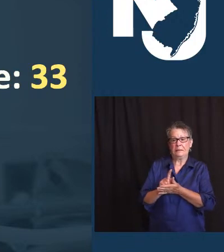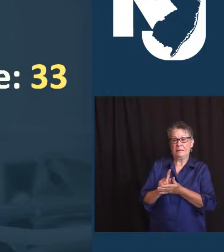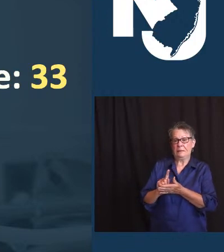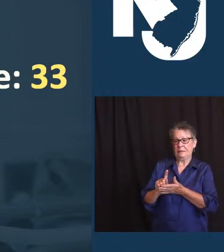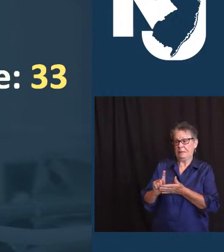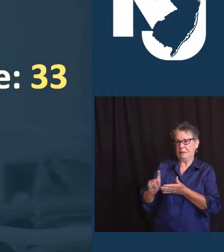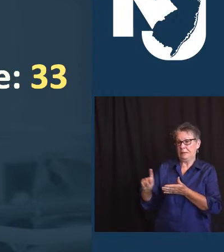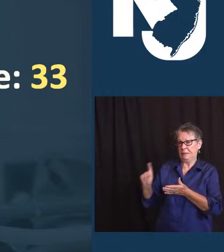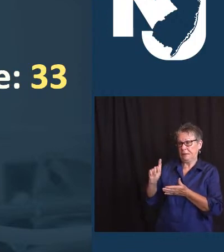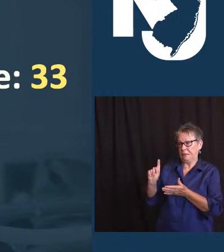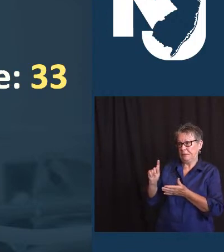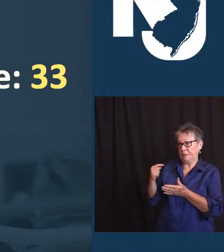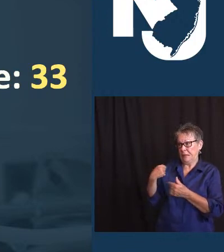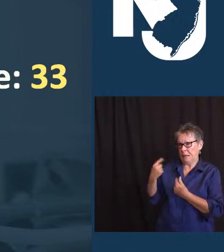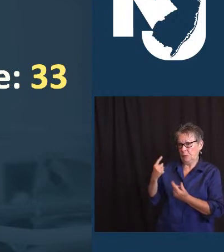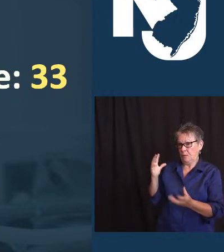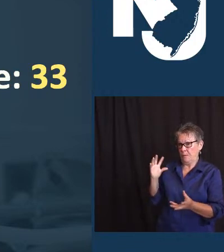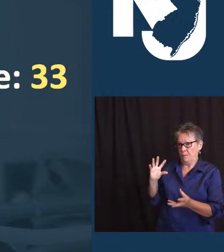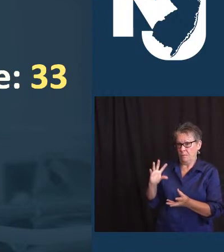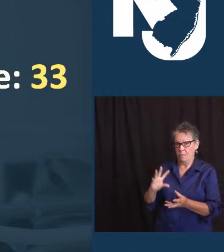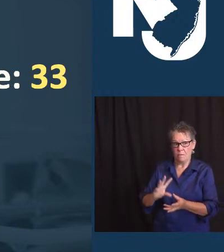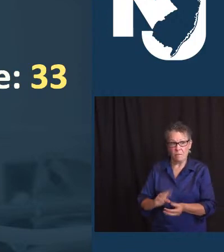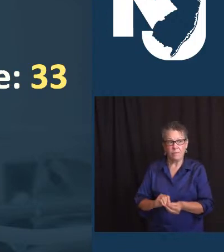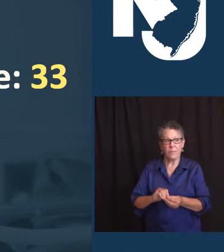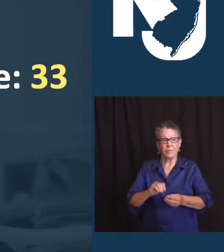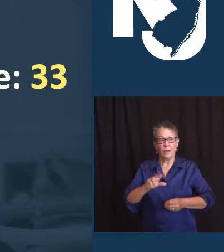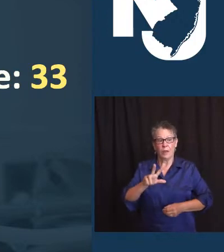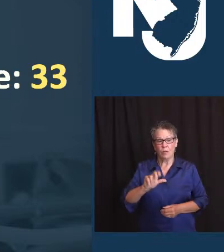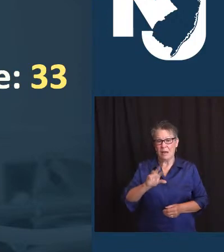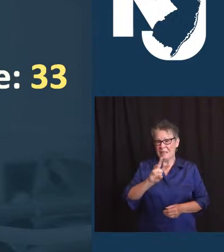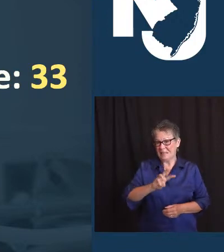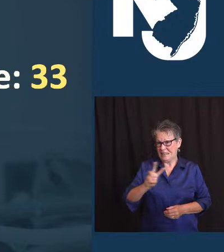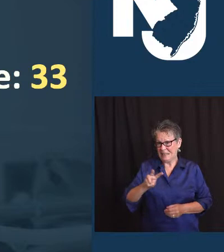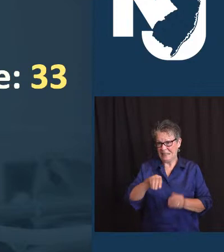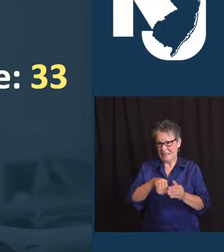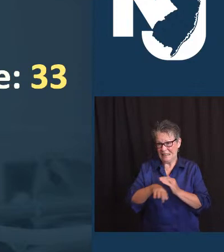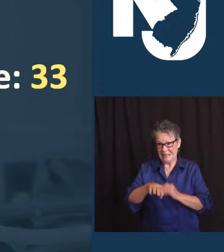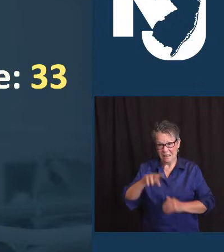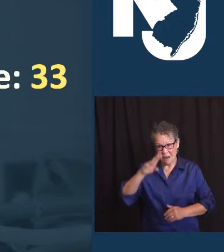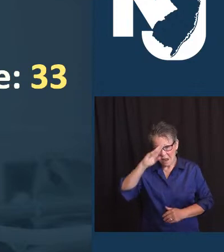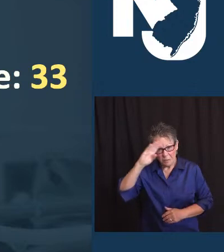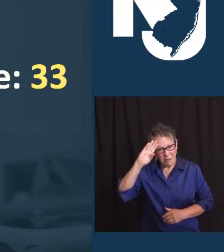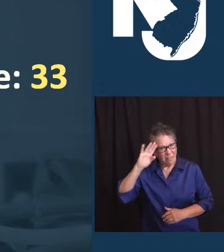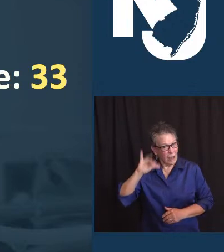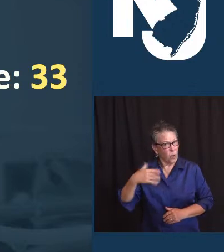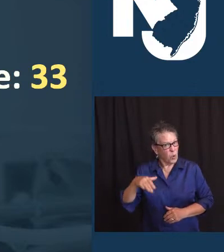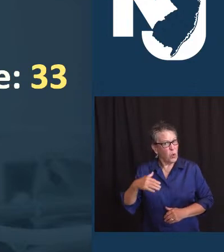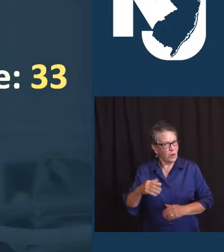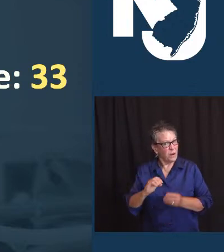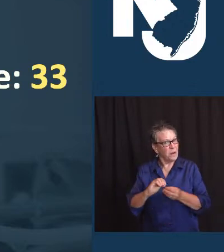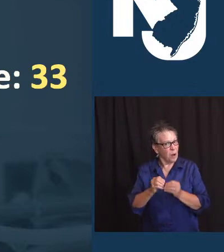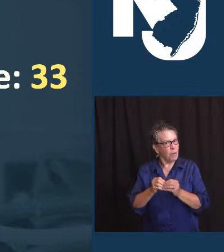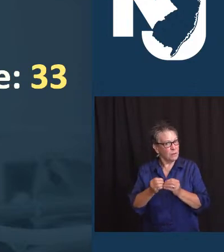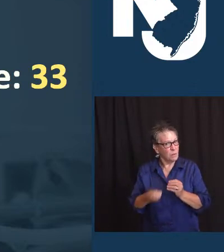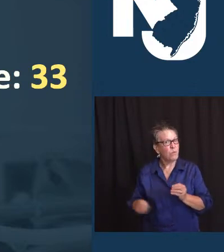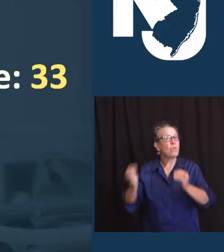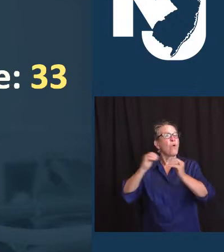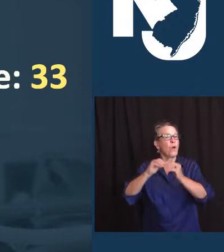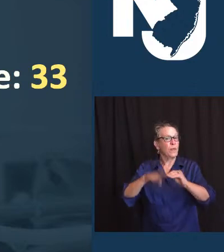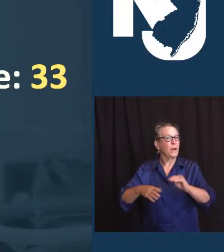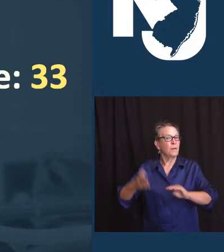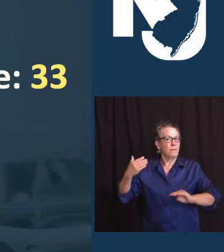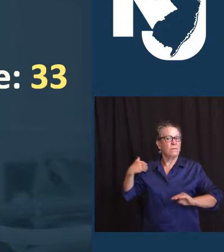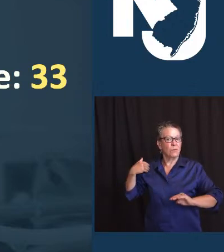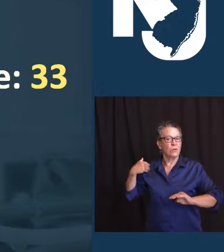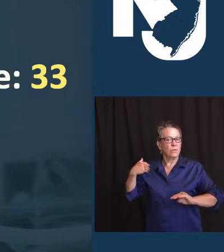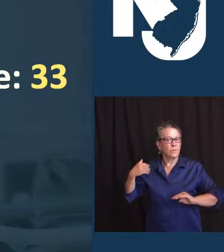hospitals, an increase of about 30% from 2 weeks ago, while 343 were discharged.